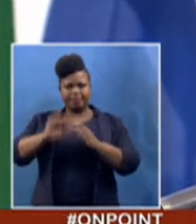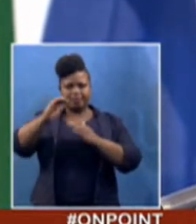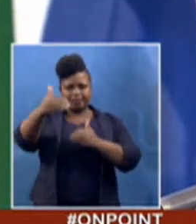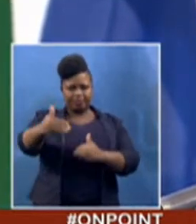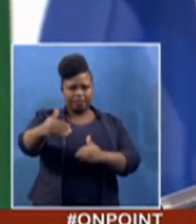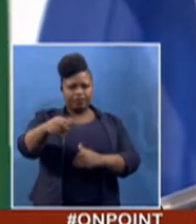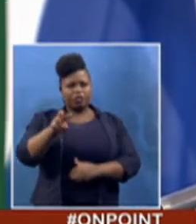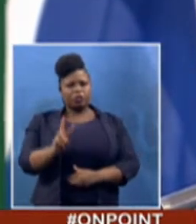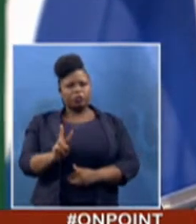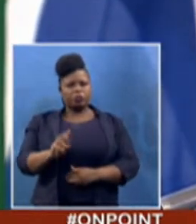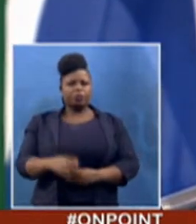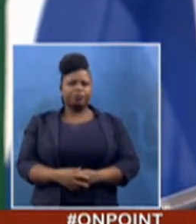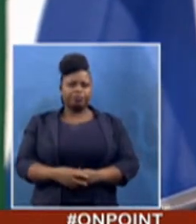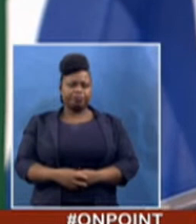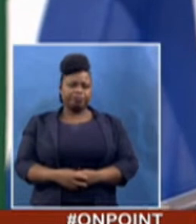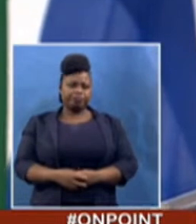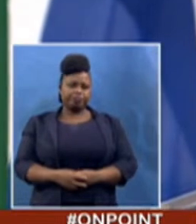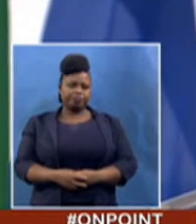phase.